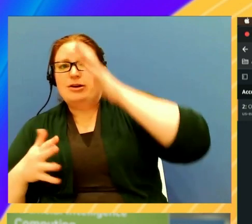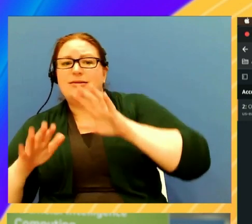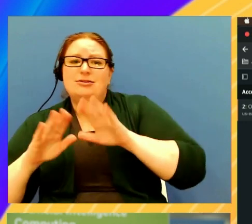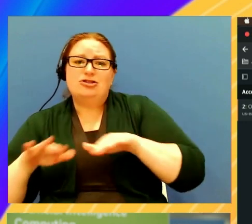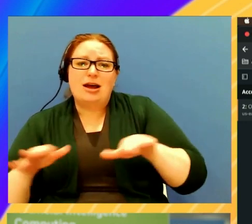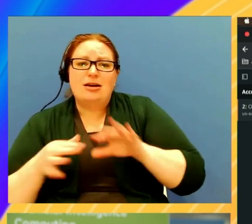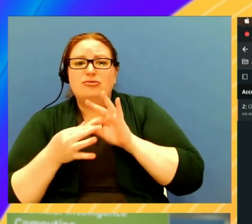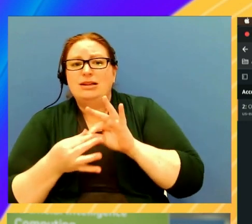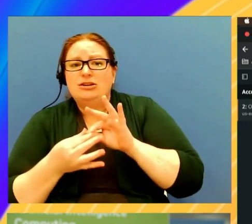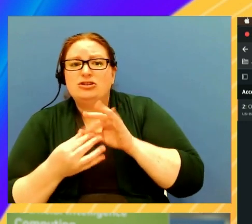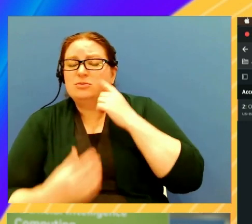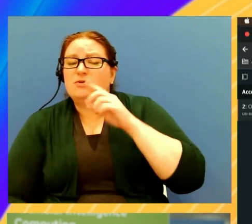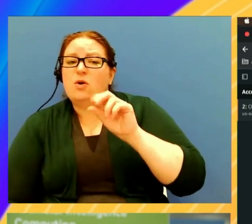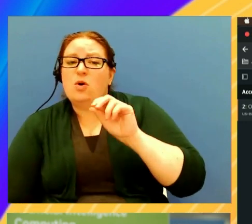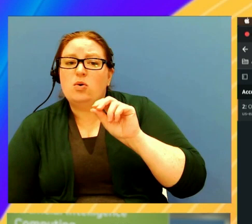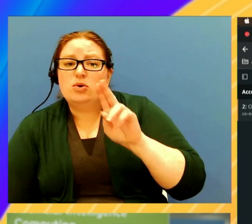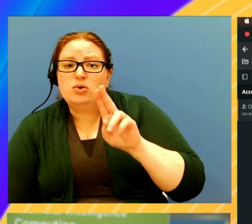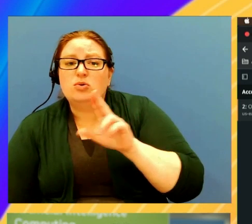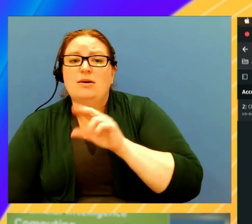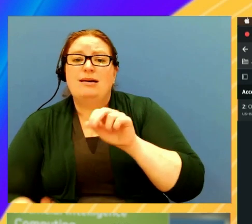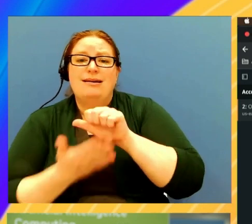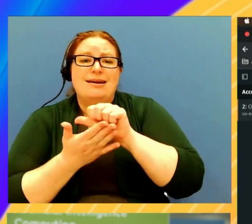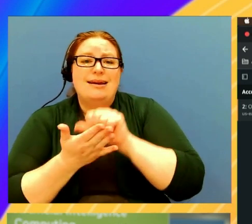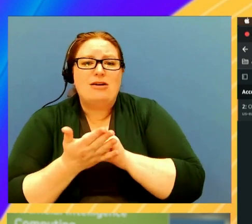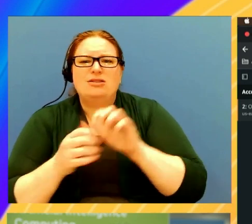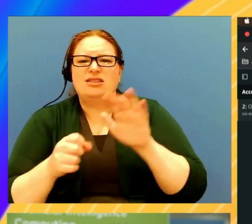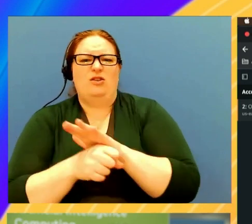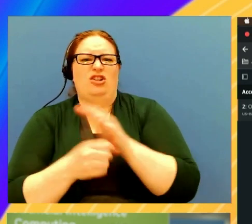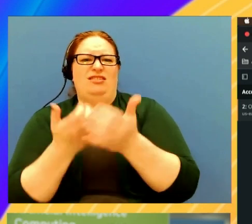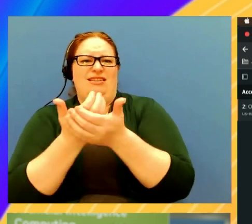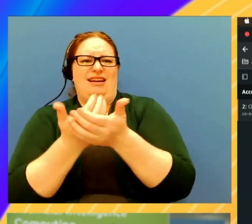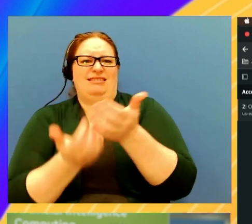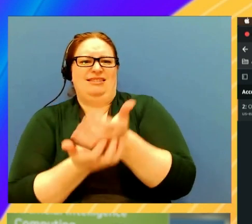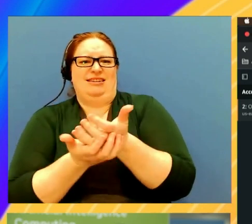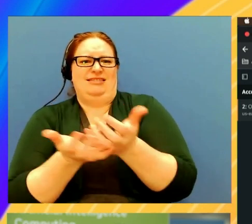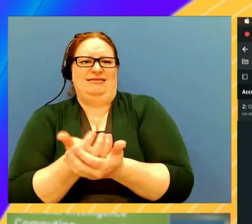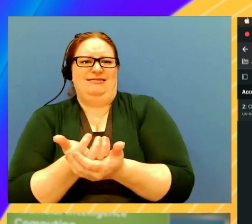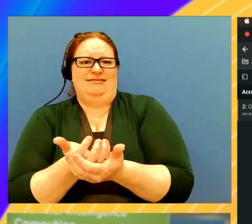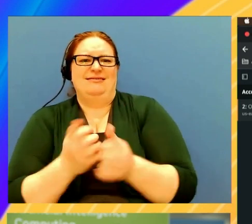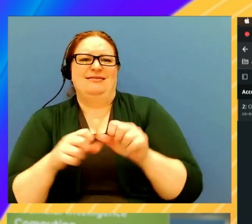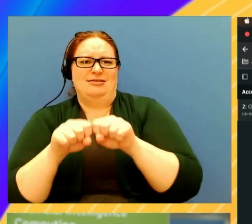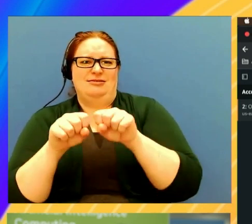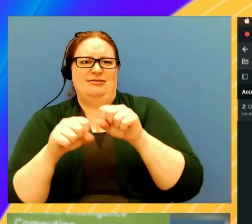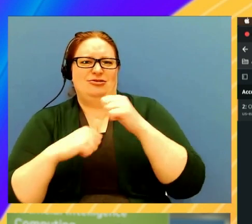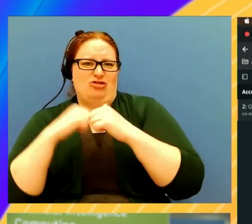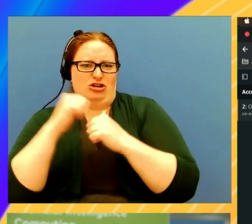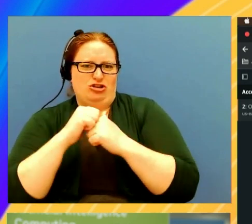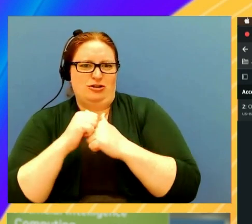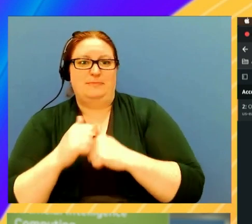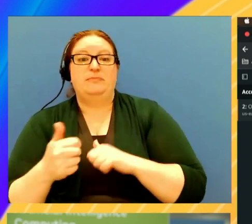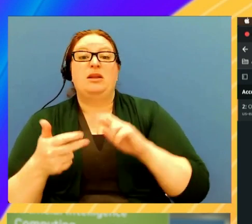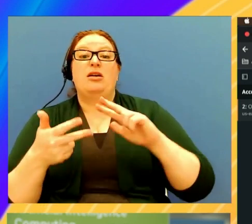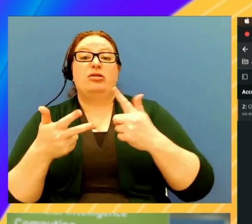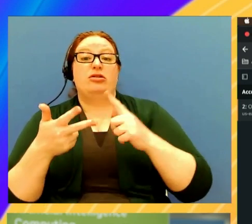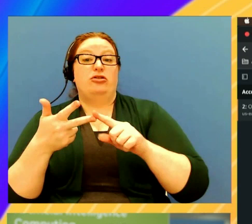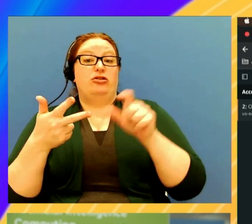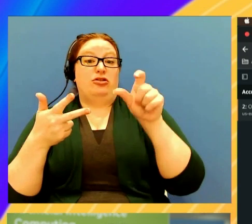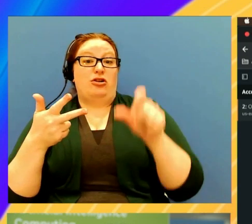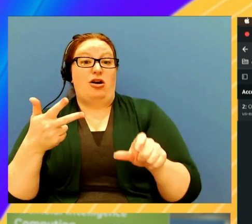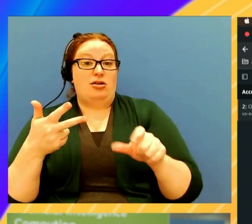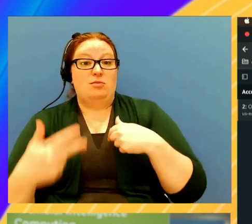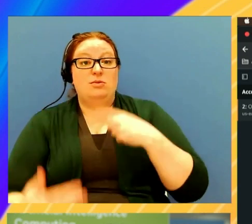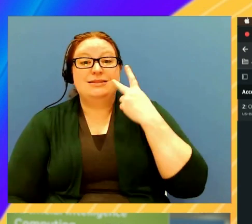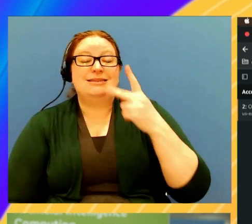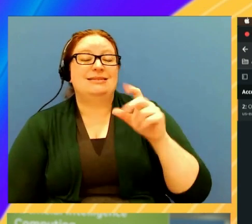OUs and accounts and that entire nested structure. So on the third column, what you'll see is the status.